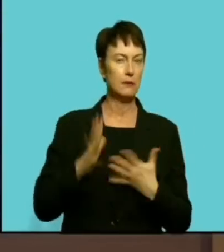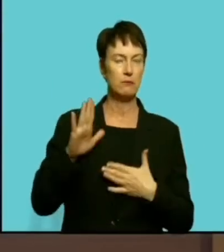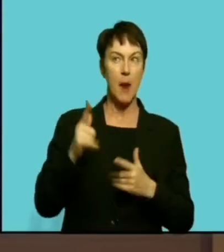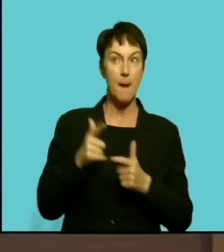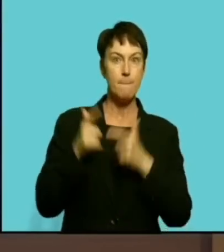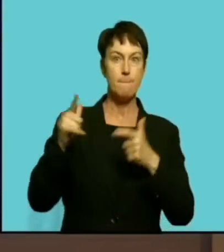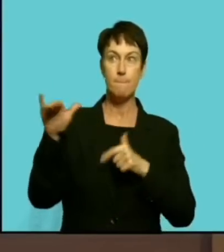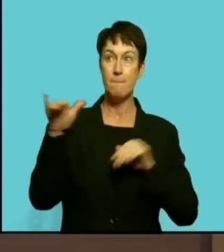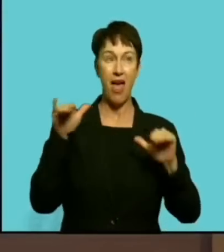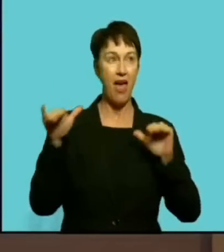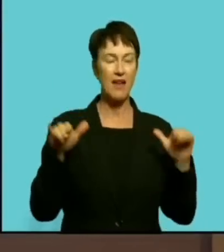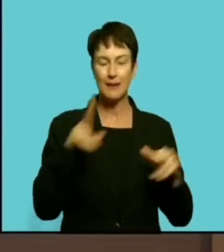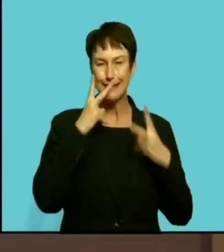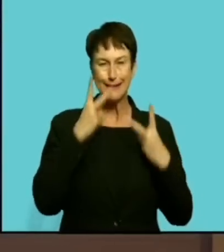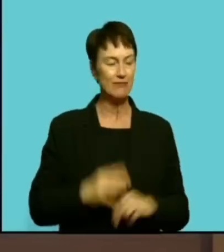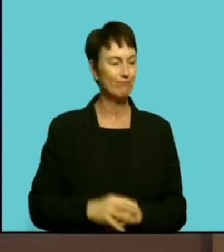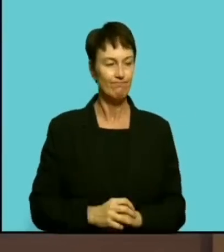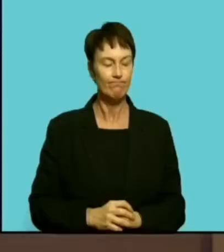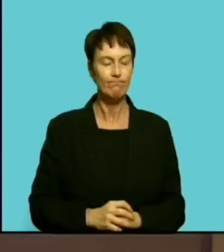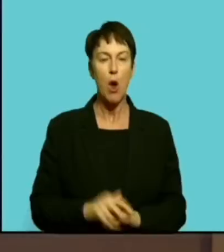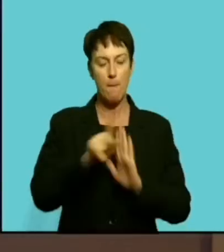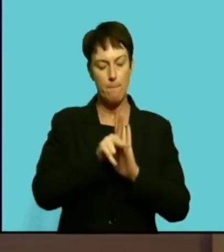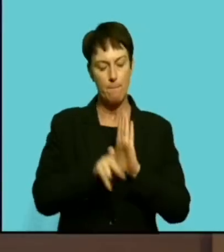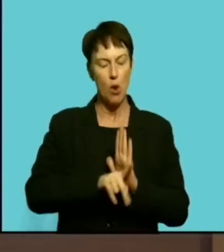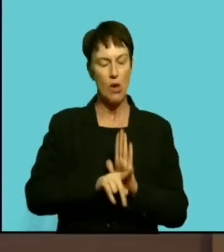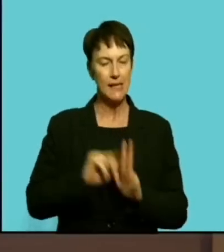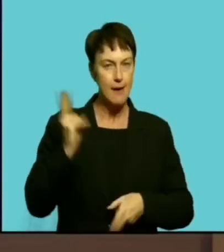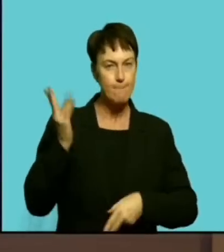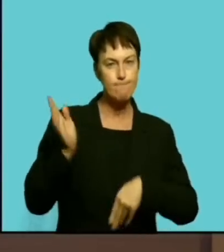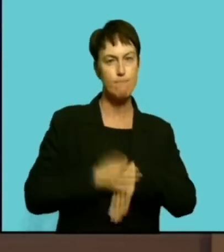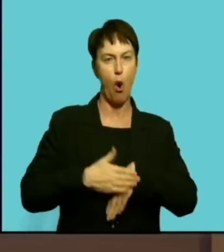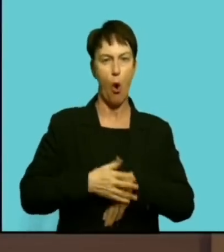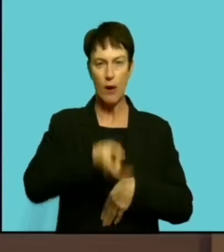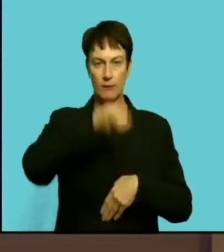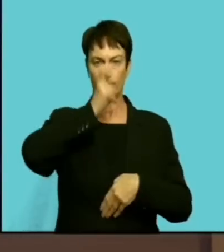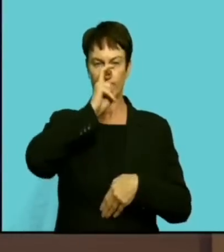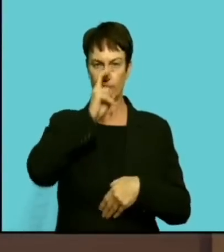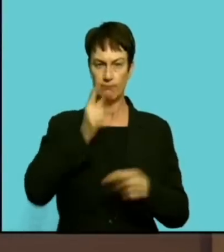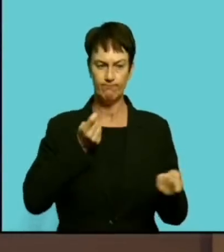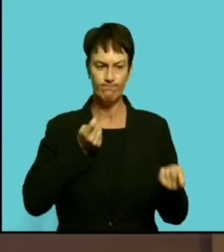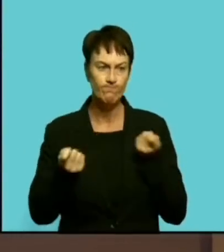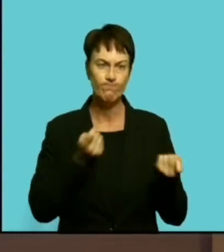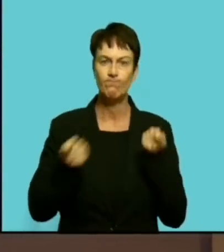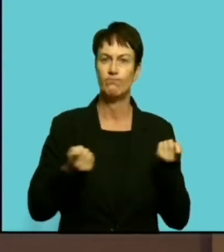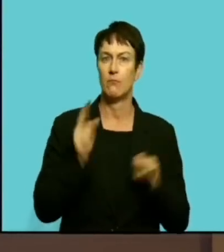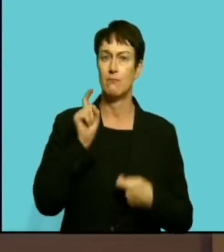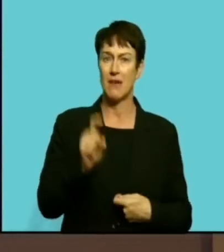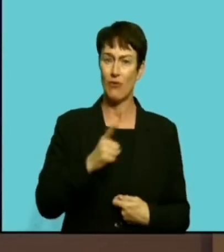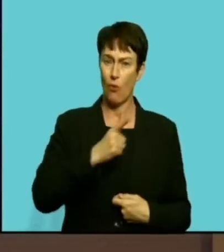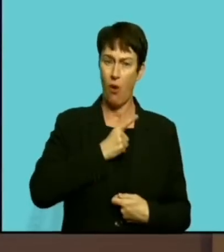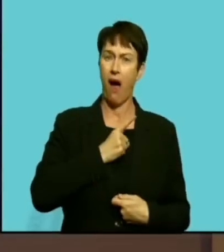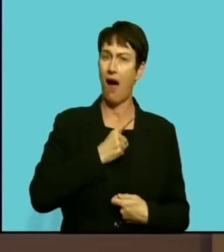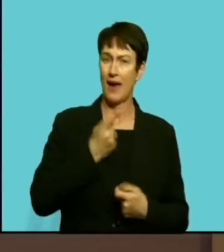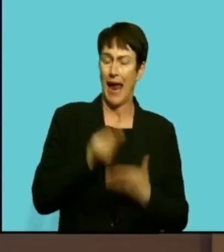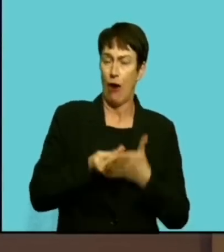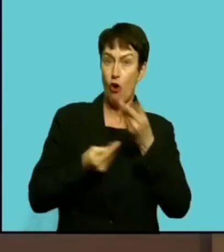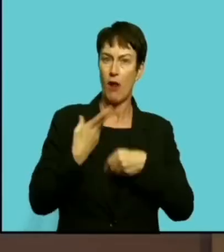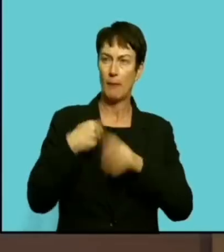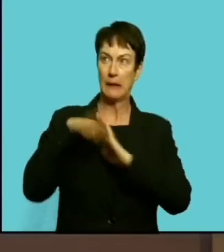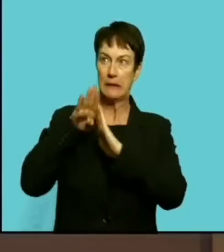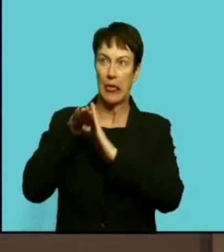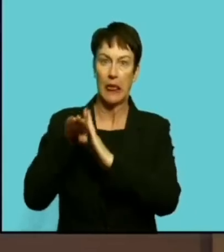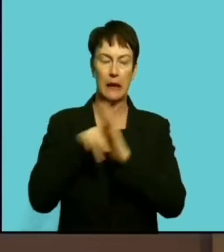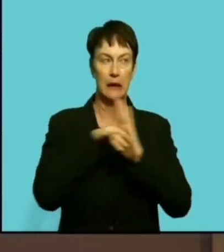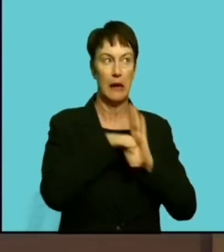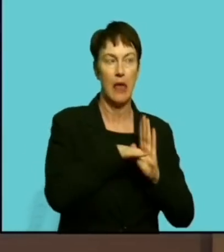normalization of global policy rates, tightening global financial conditions. On balance, and with some